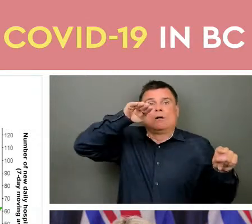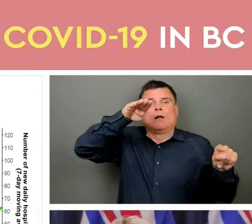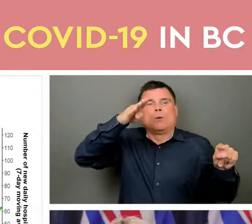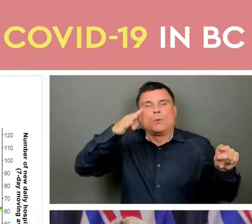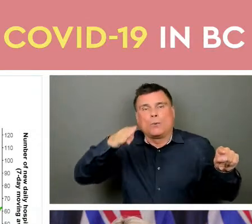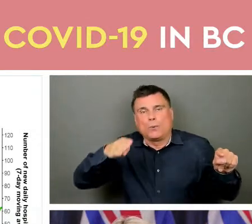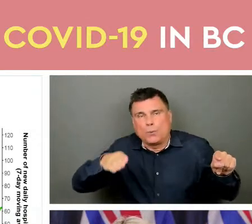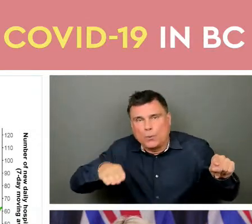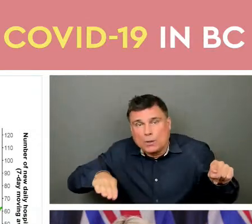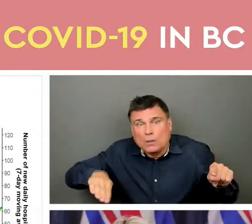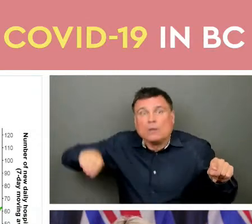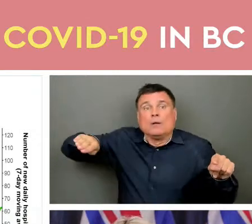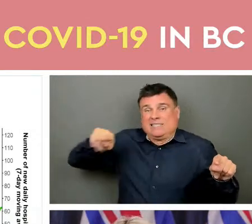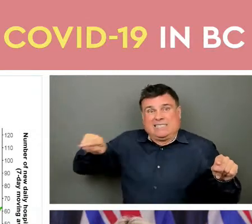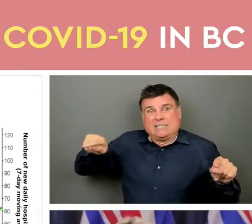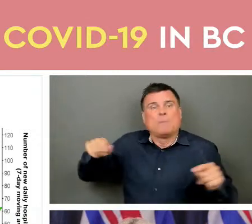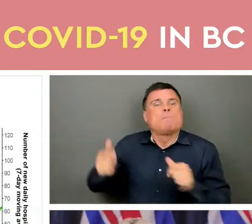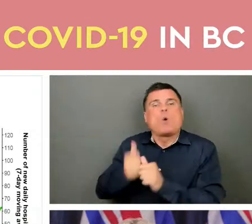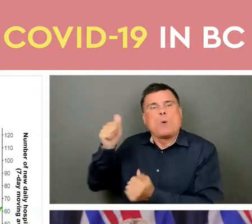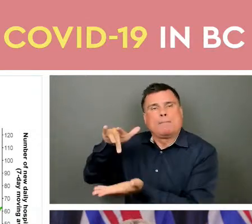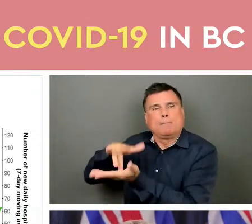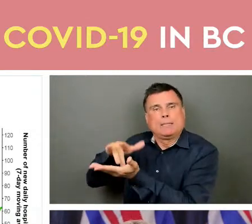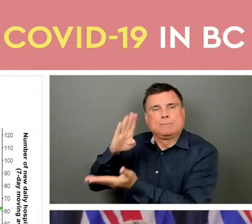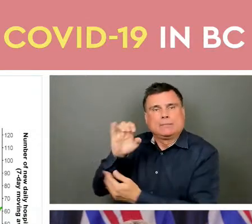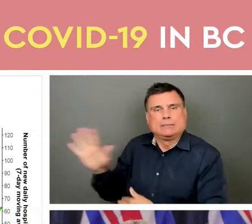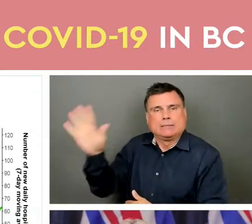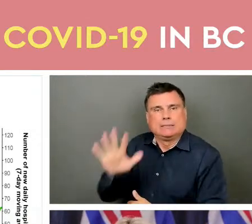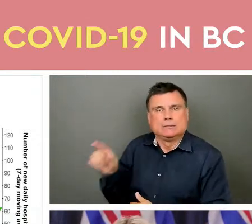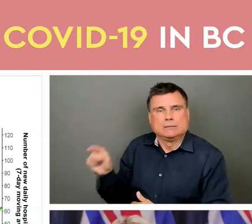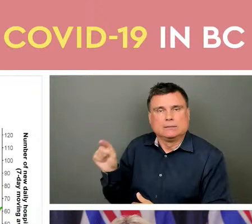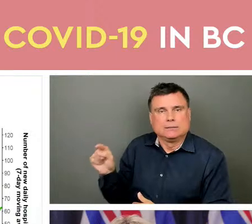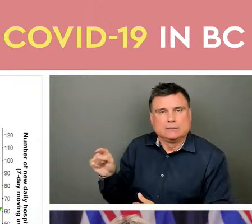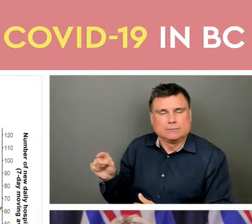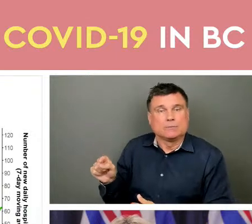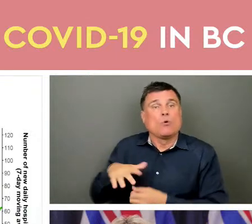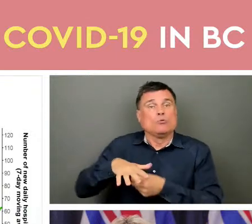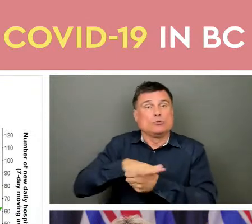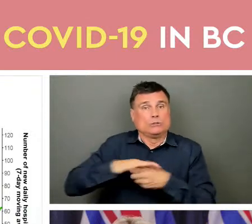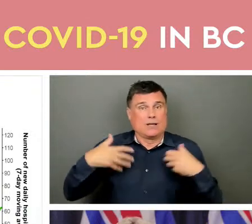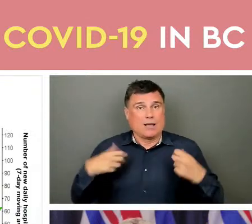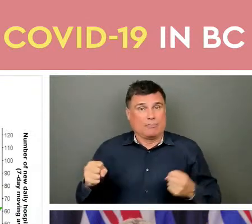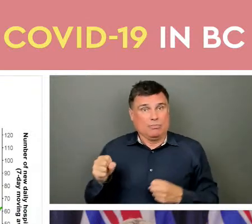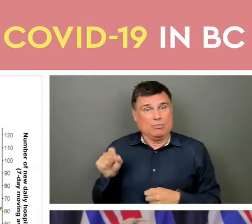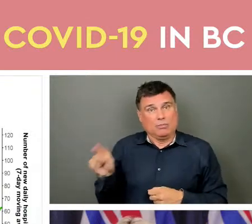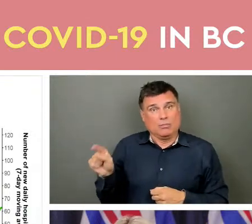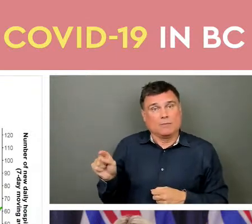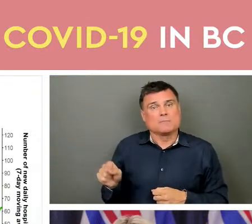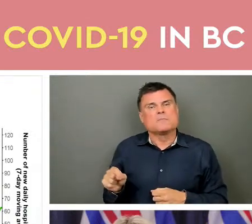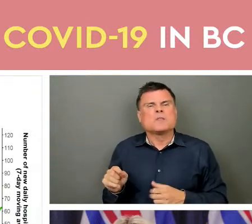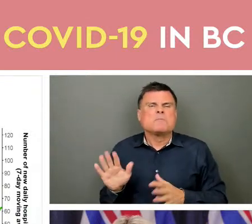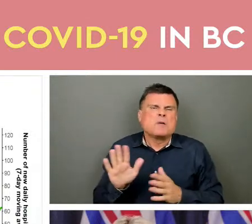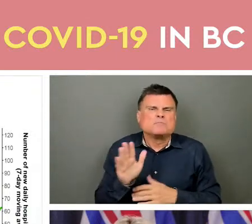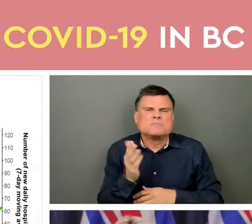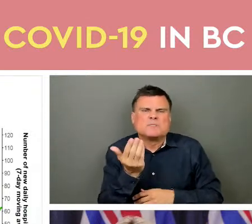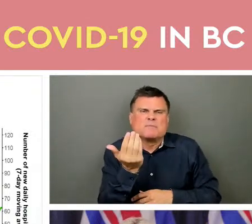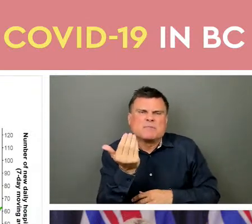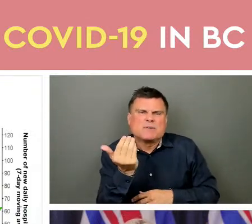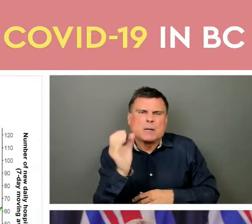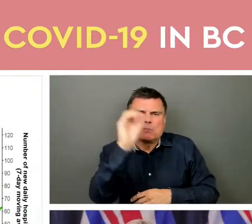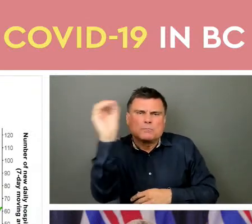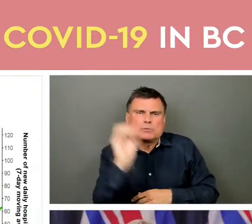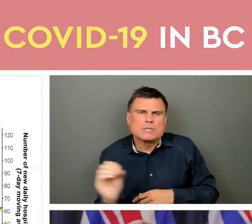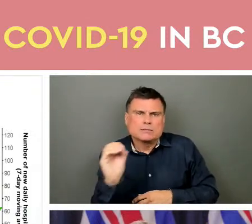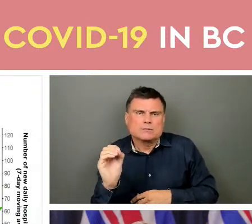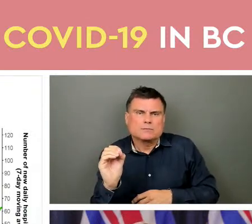health. So to put it in perspective, in interior health, it represents about 15% of the